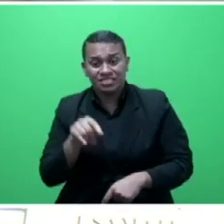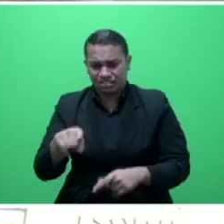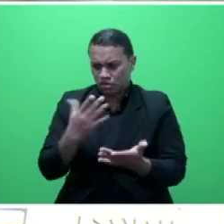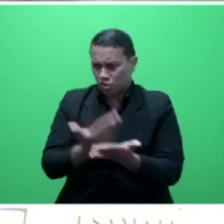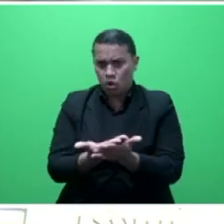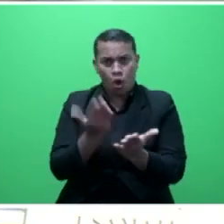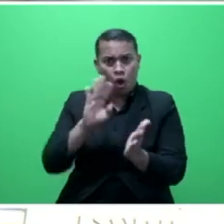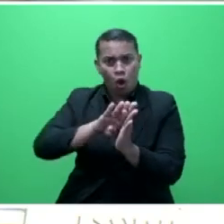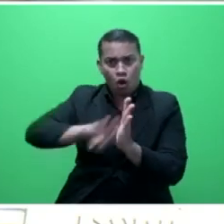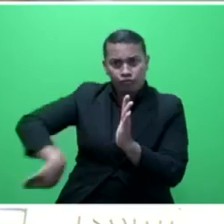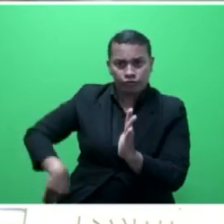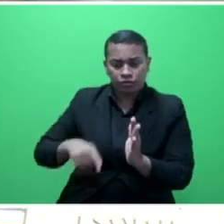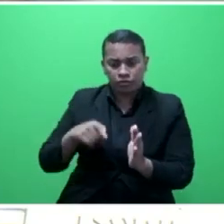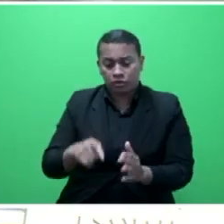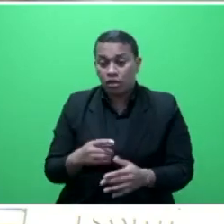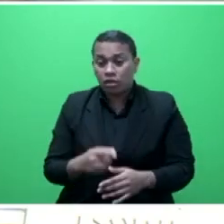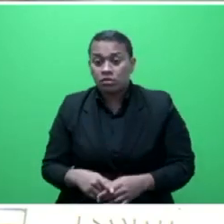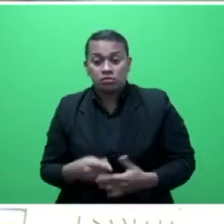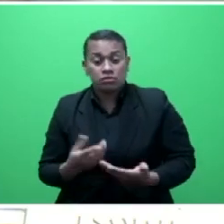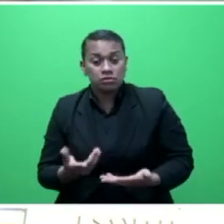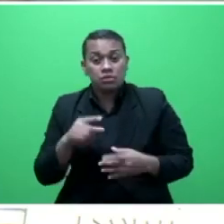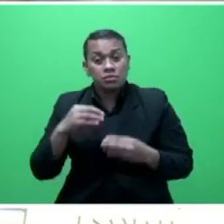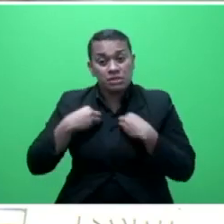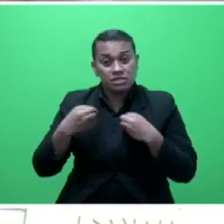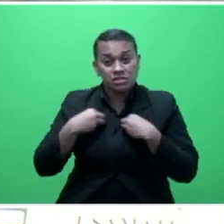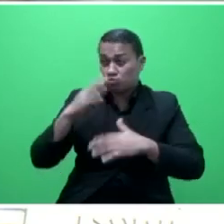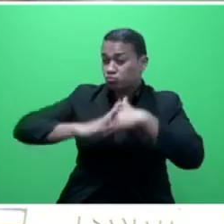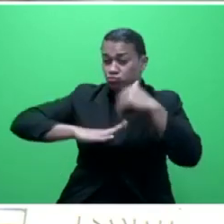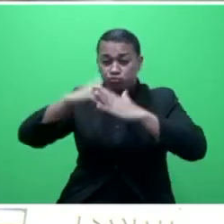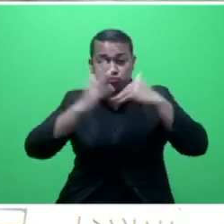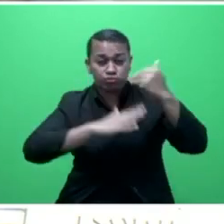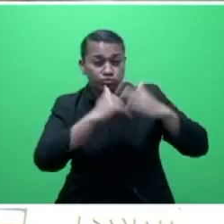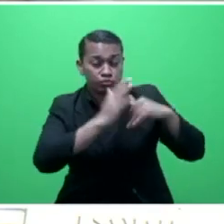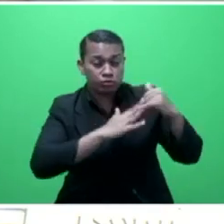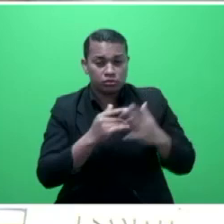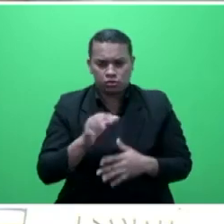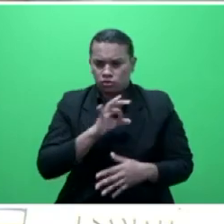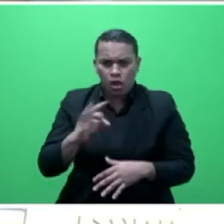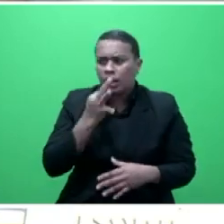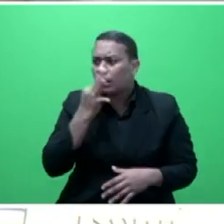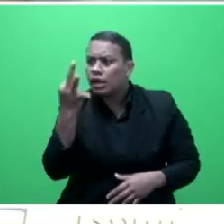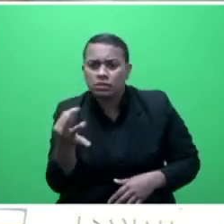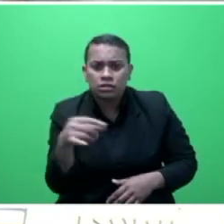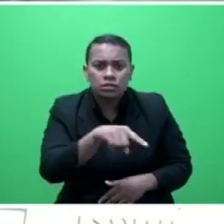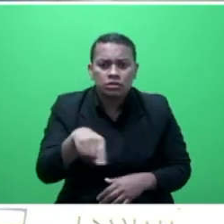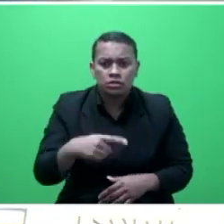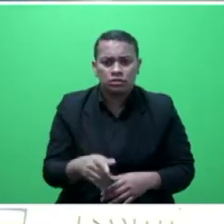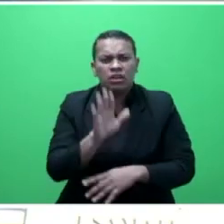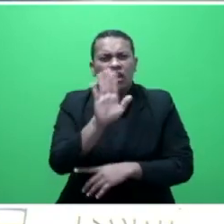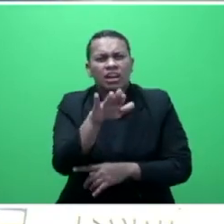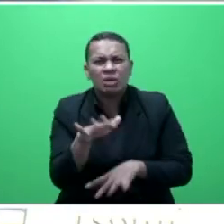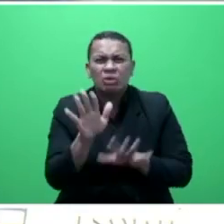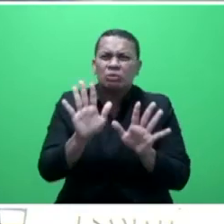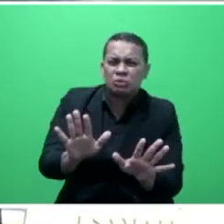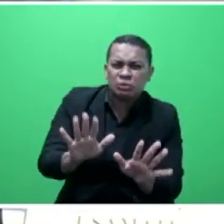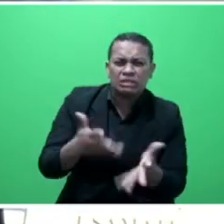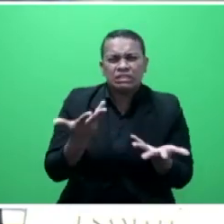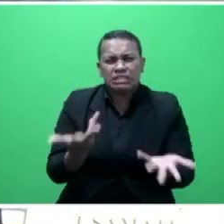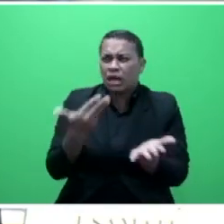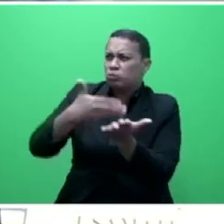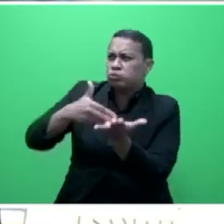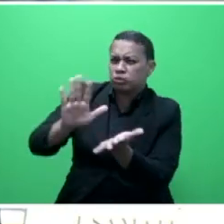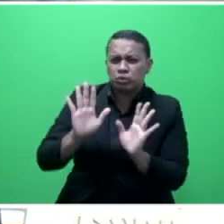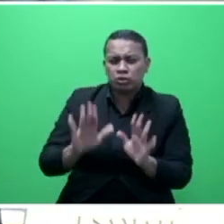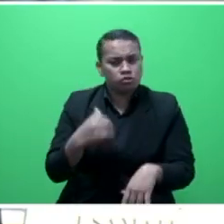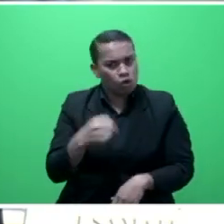commercial and industrial buildings. So there is no need to seek provisional approval by year's end. The provision allowing